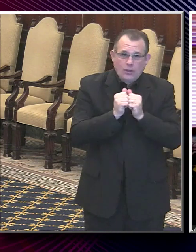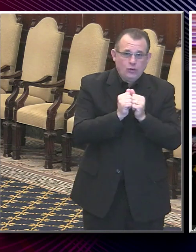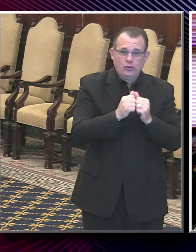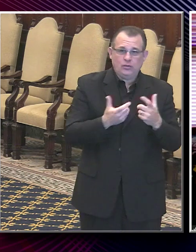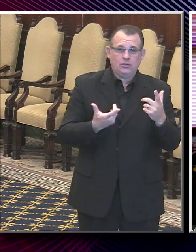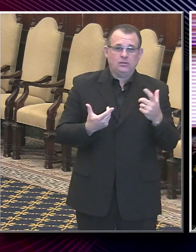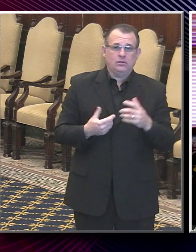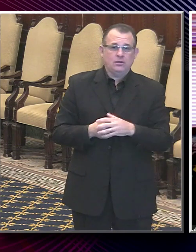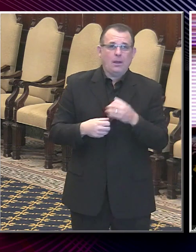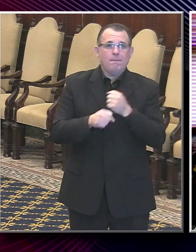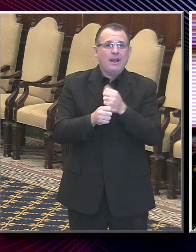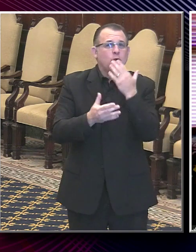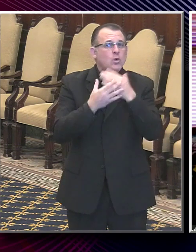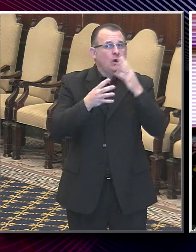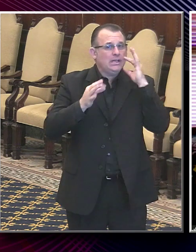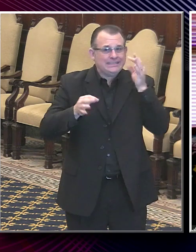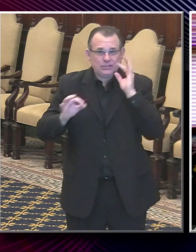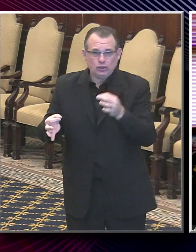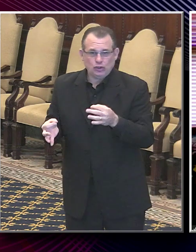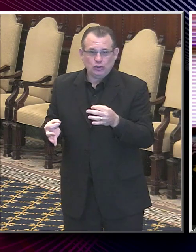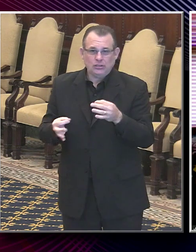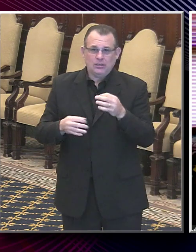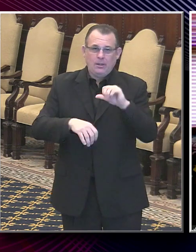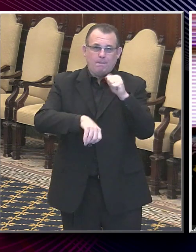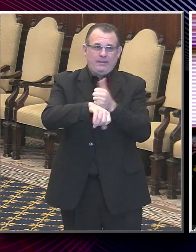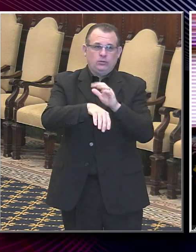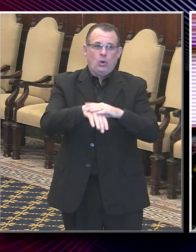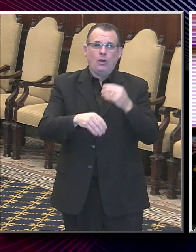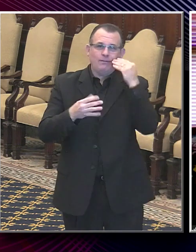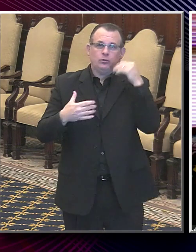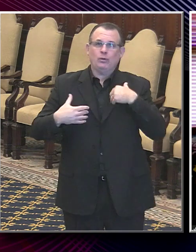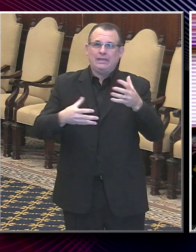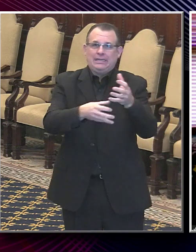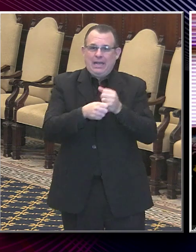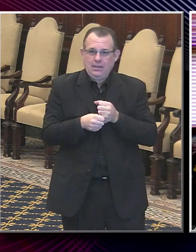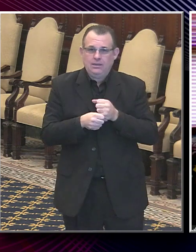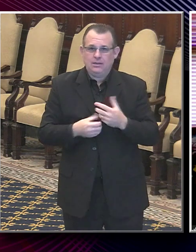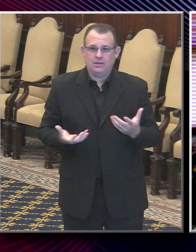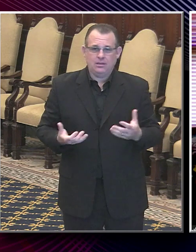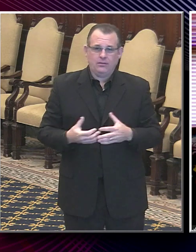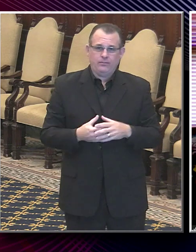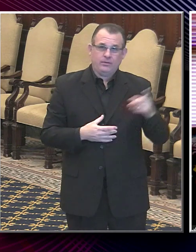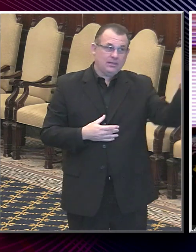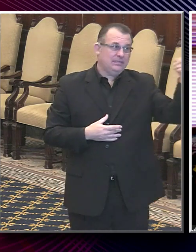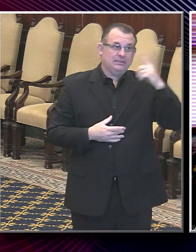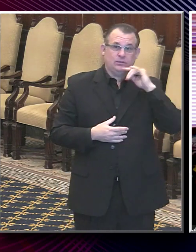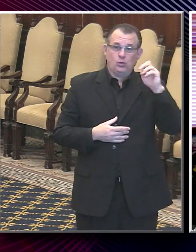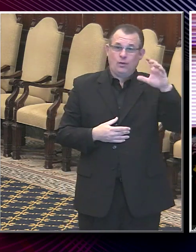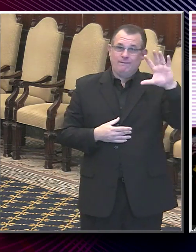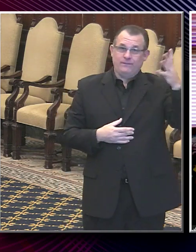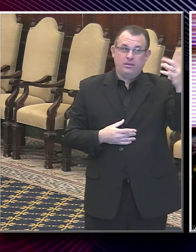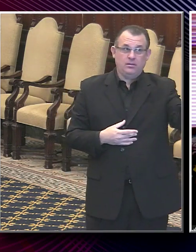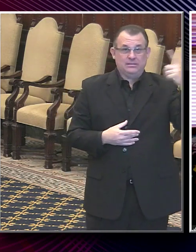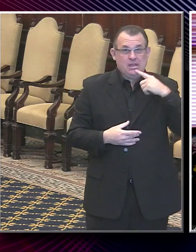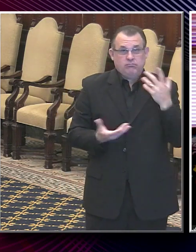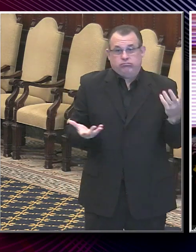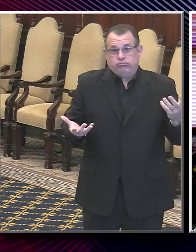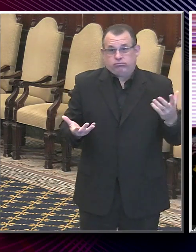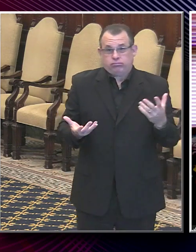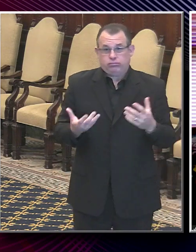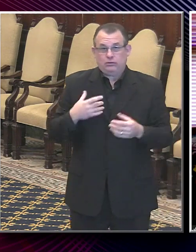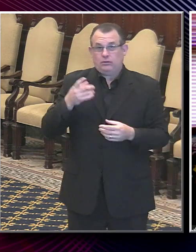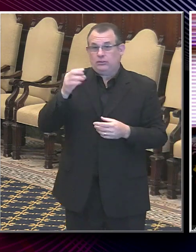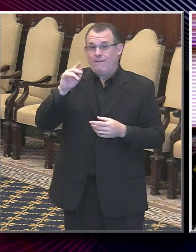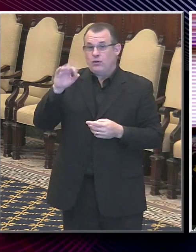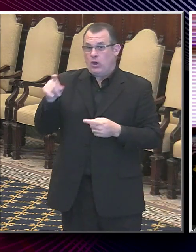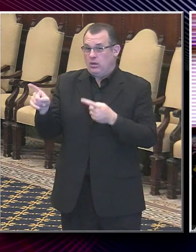decisions based on the information at hand. And that's the date he set. If we're not, Dr. Farley will tell us very clearly